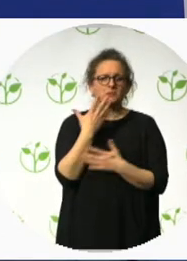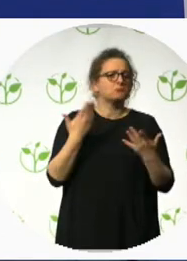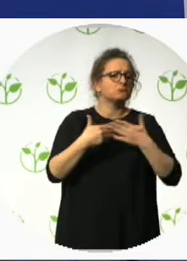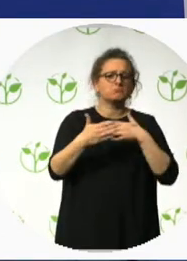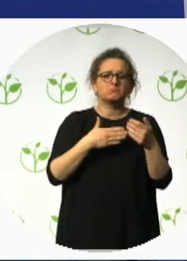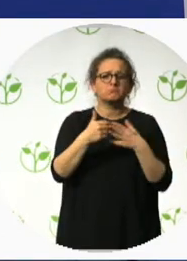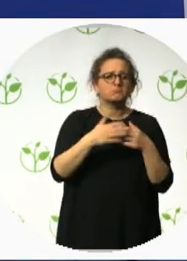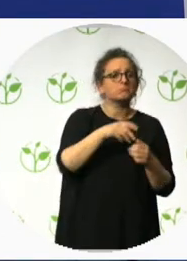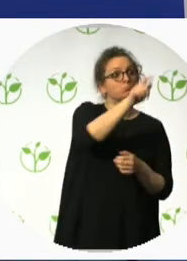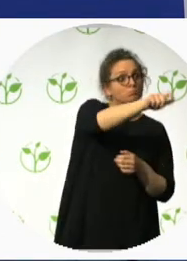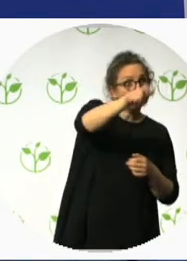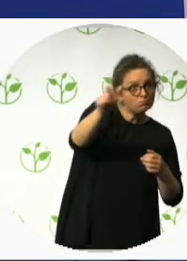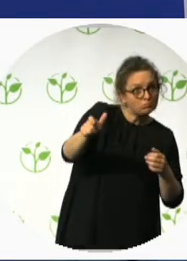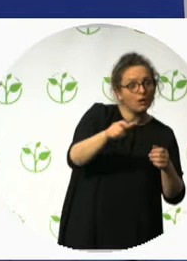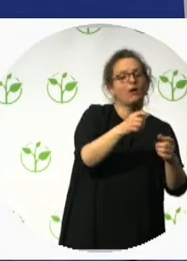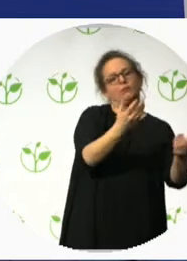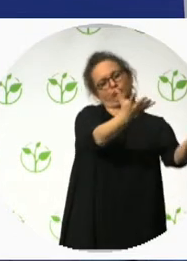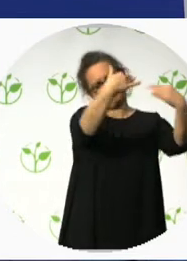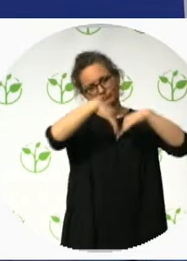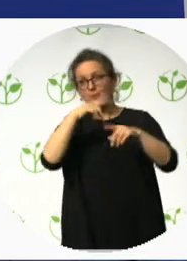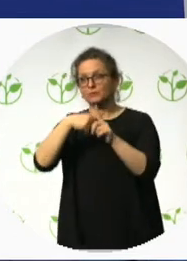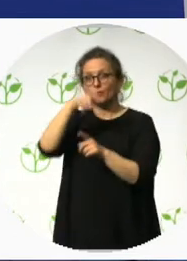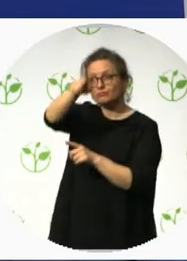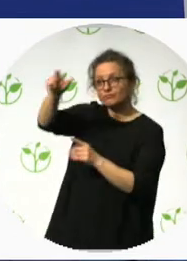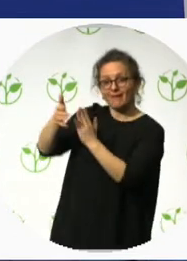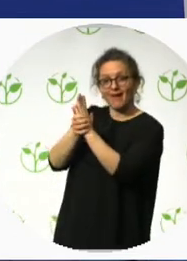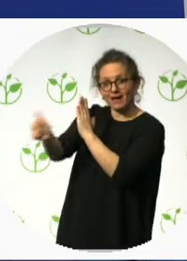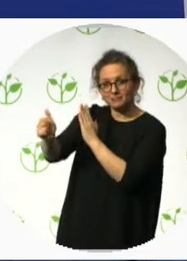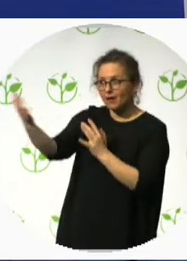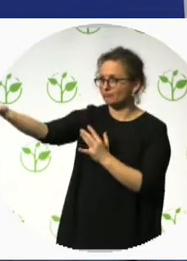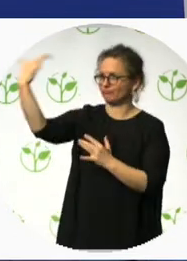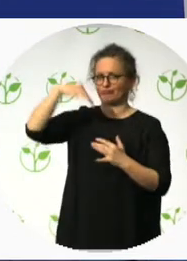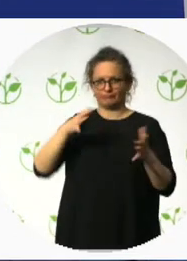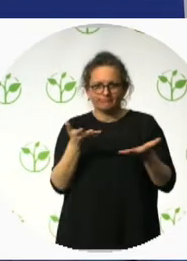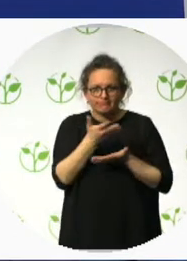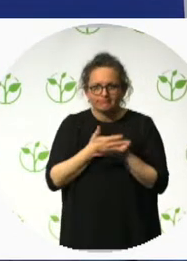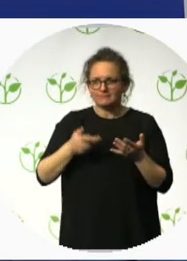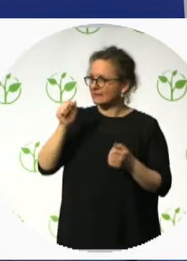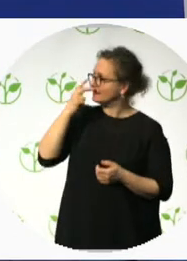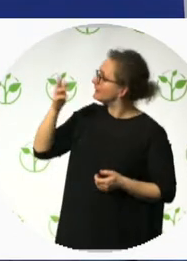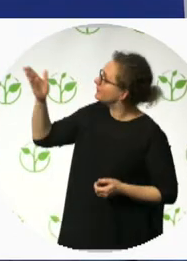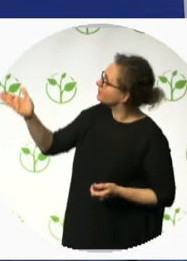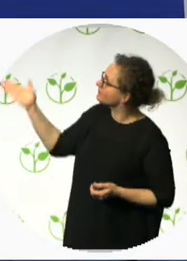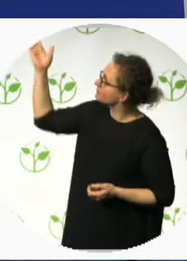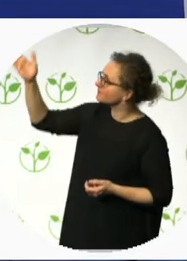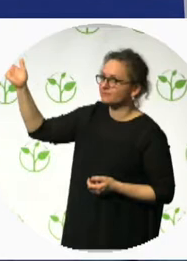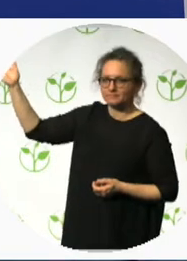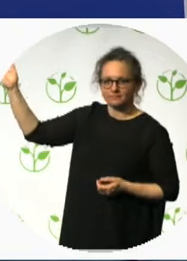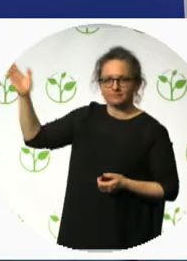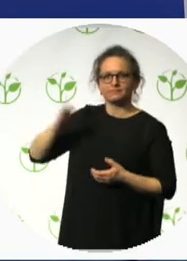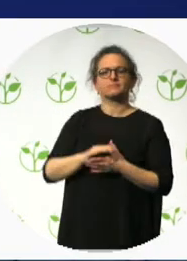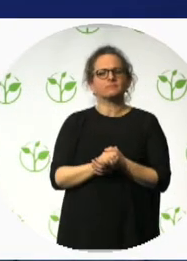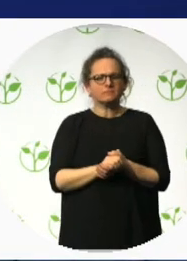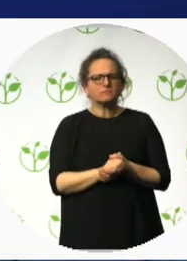have invited. The experts are from maybe in sign linguistics, in